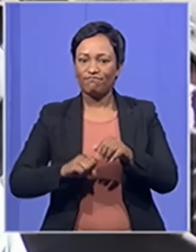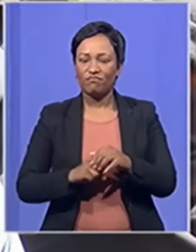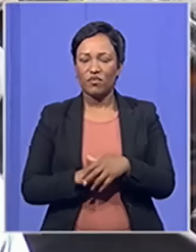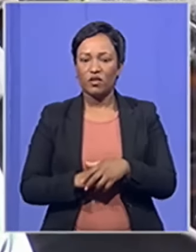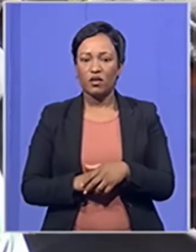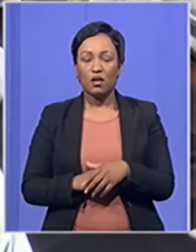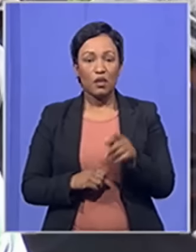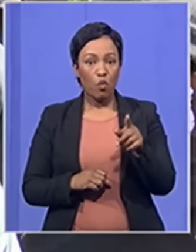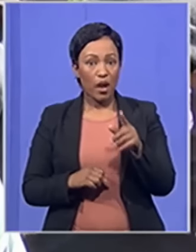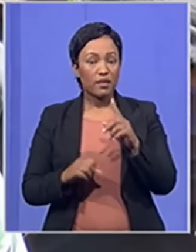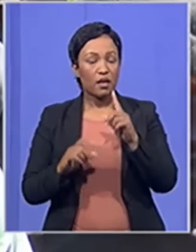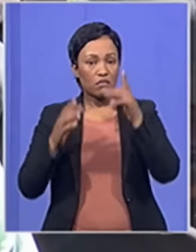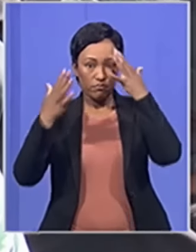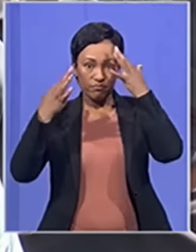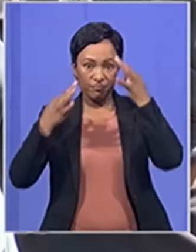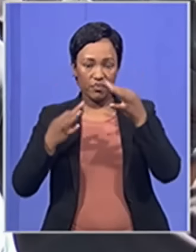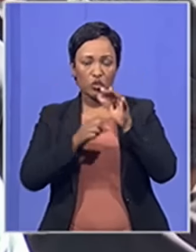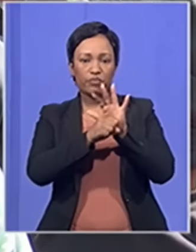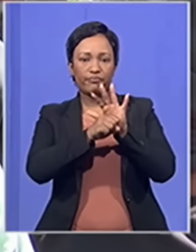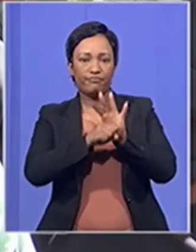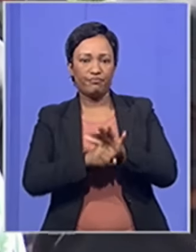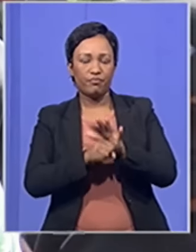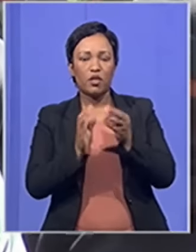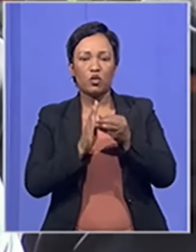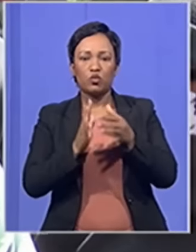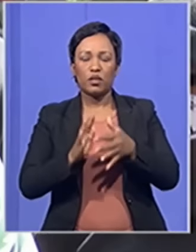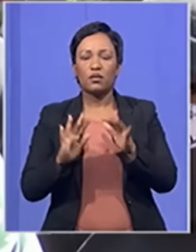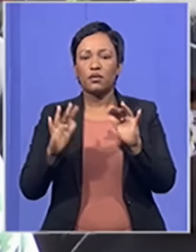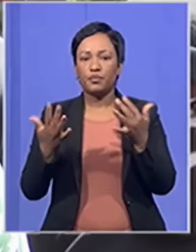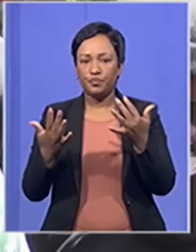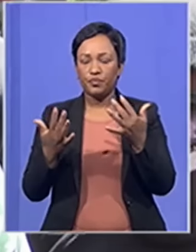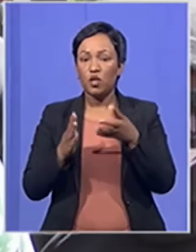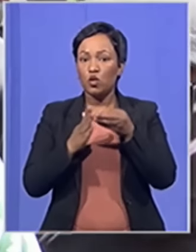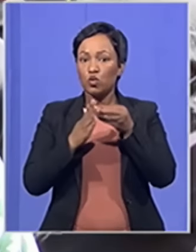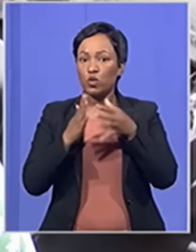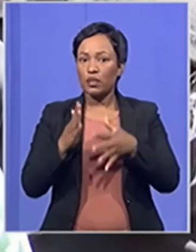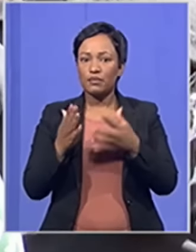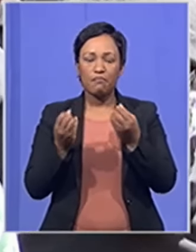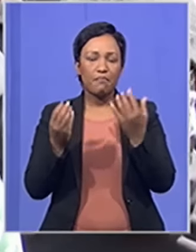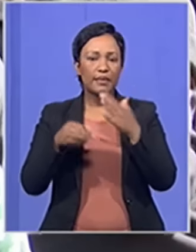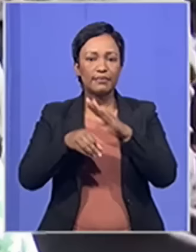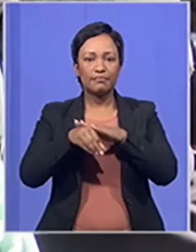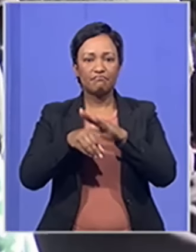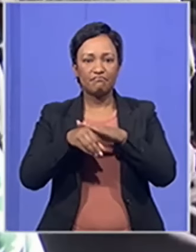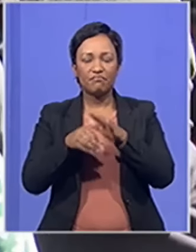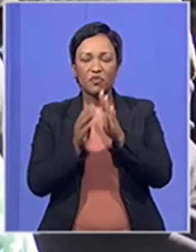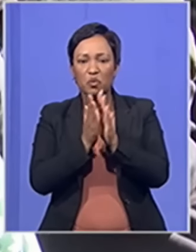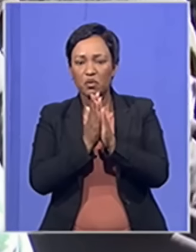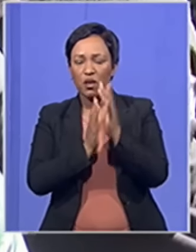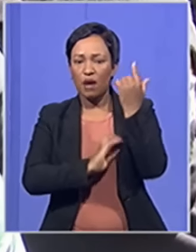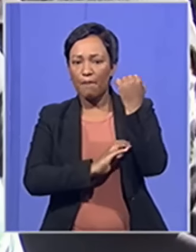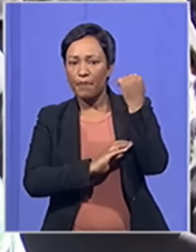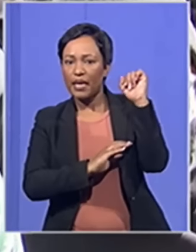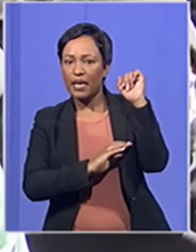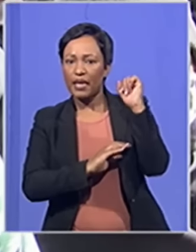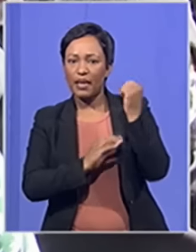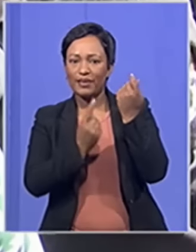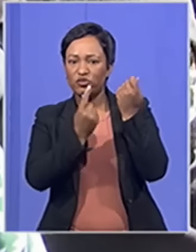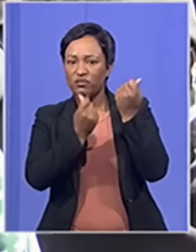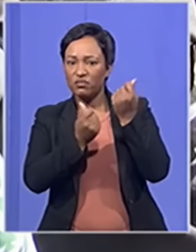baithuti di ba gatella jang baithuti go le gantsi ka dinako tse dintsi ba tloga ba le gore ba tloga ba aphilela ka mpotsi ba tloga ba sena